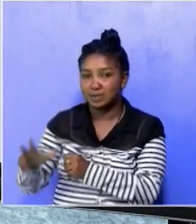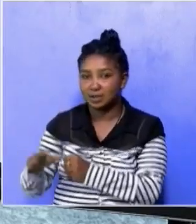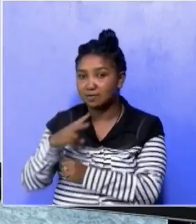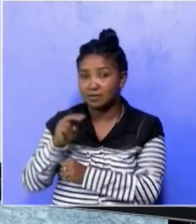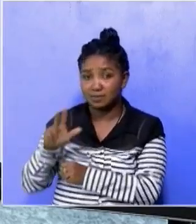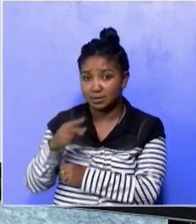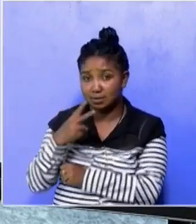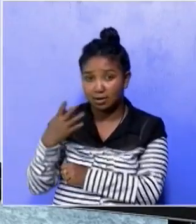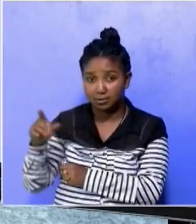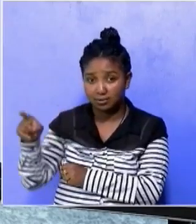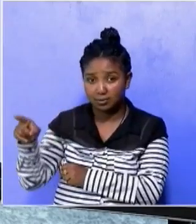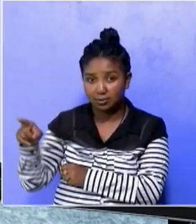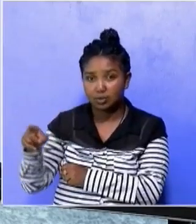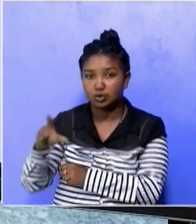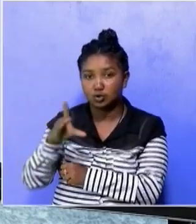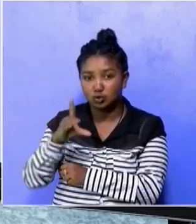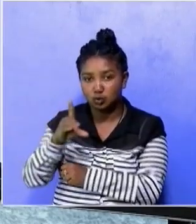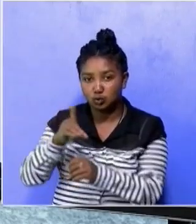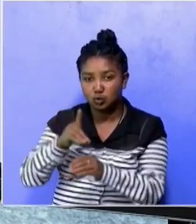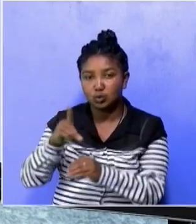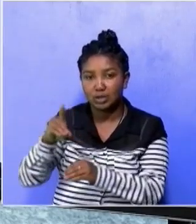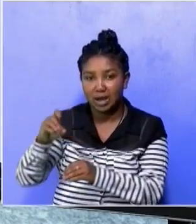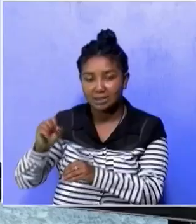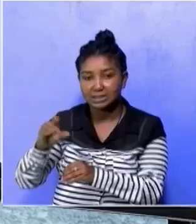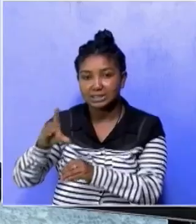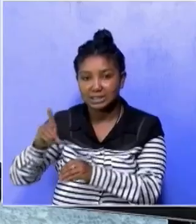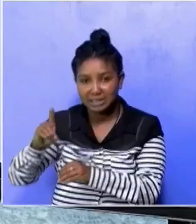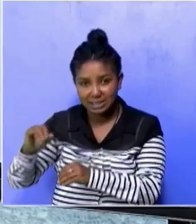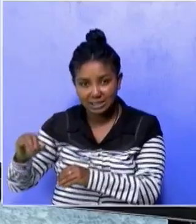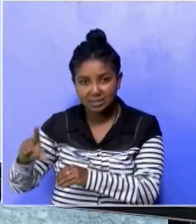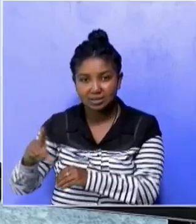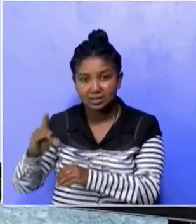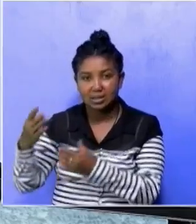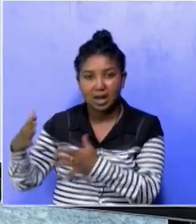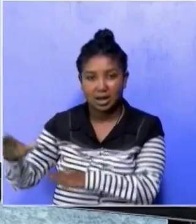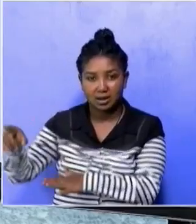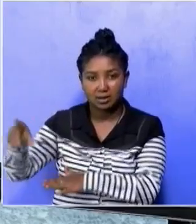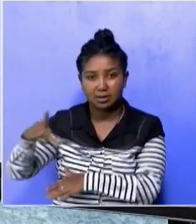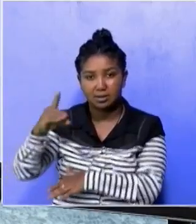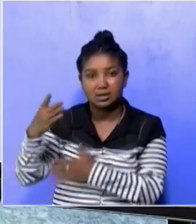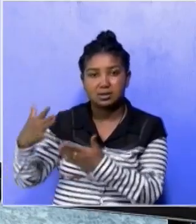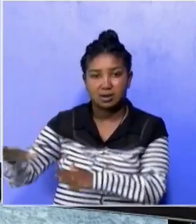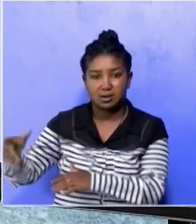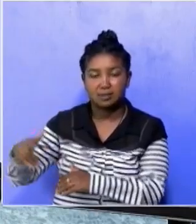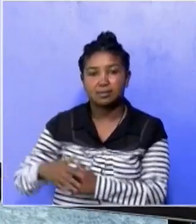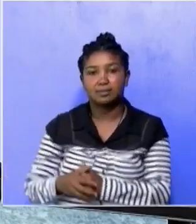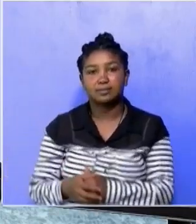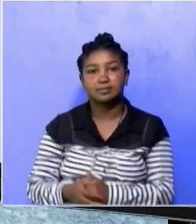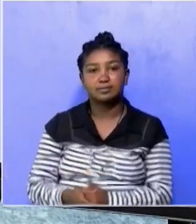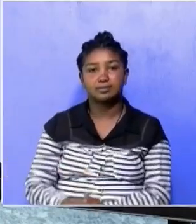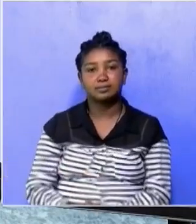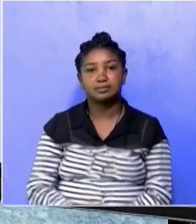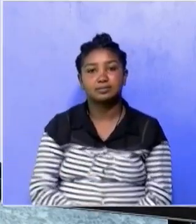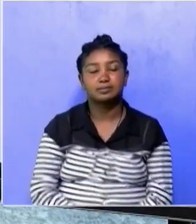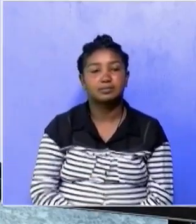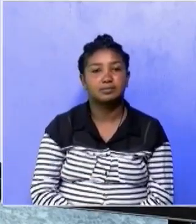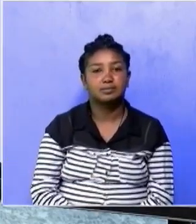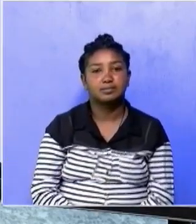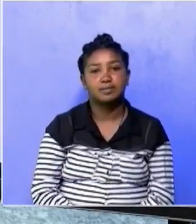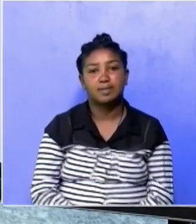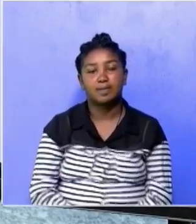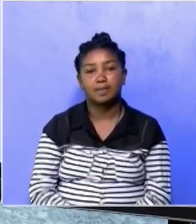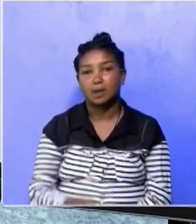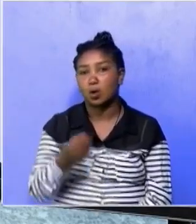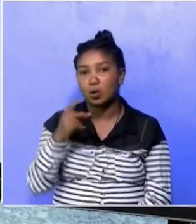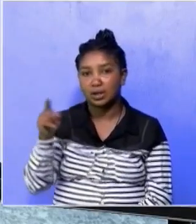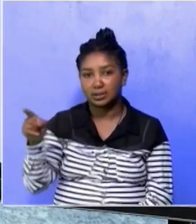form. Do, does, did, done. That is why it's already written here now, right? Yeah. Seen.